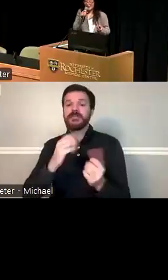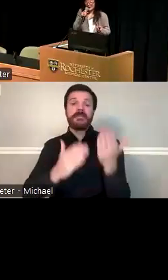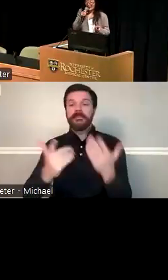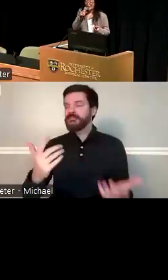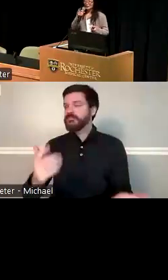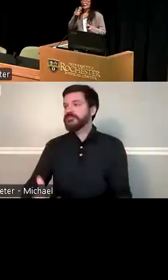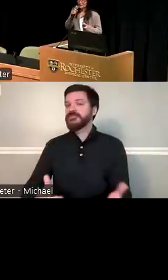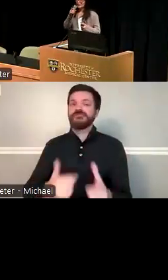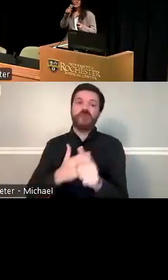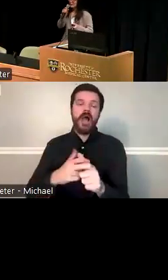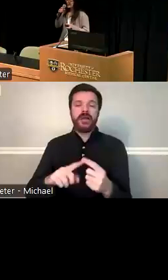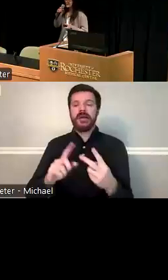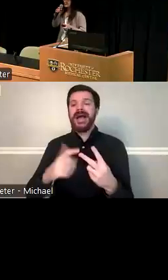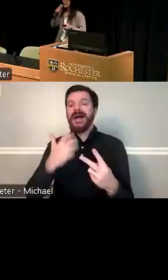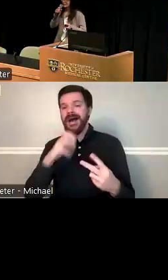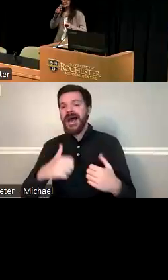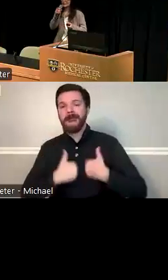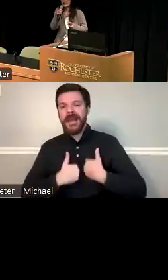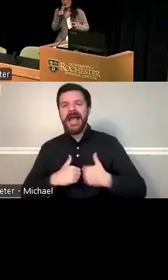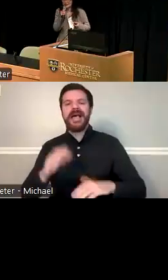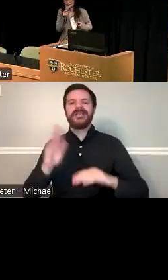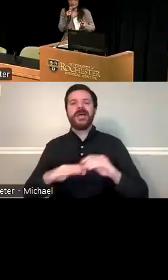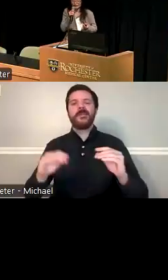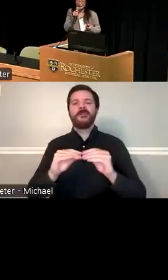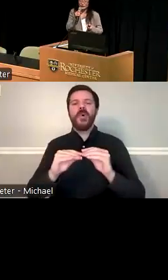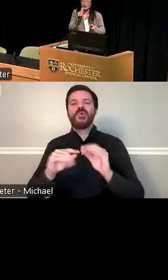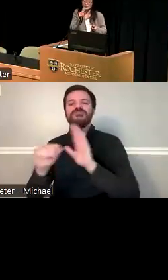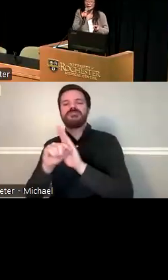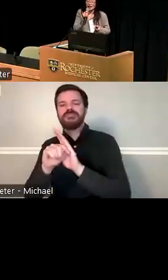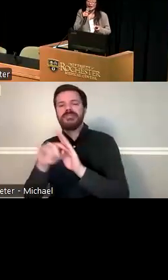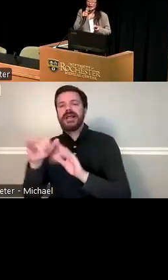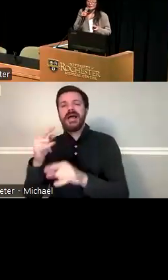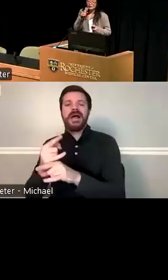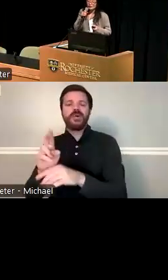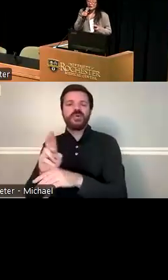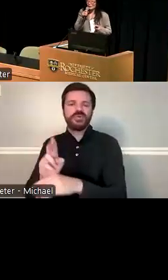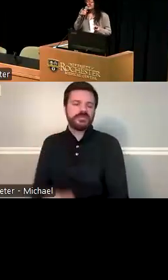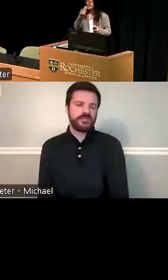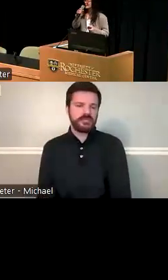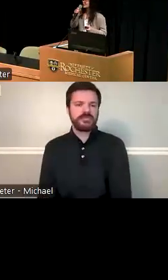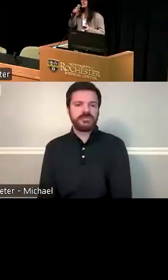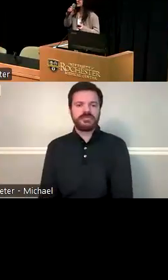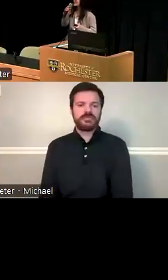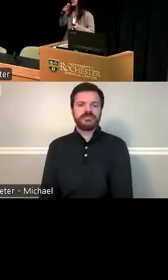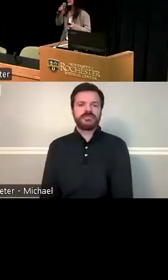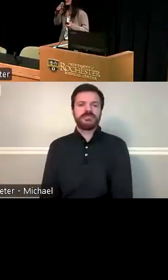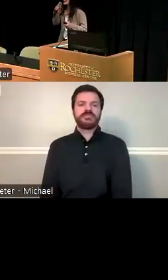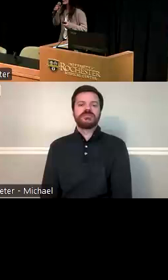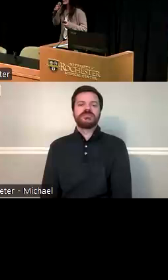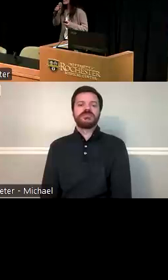a hot bath, rather than maladaptive strategies like alcohol use. And for hope building too,